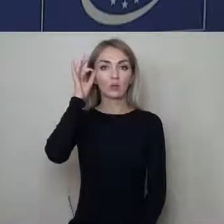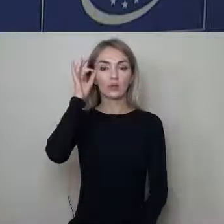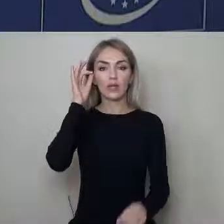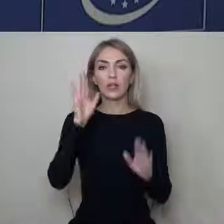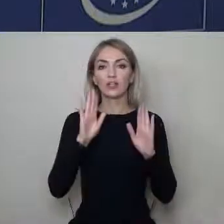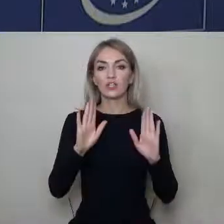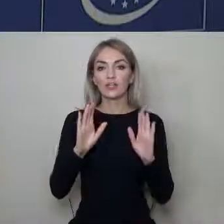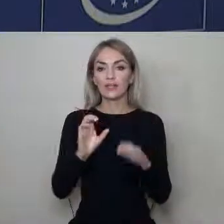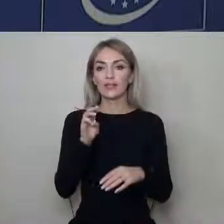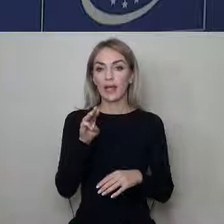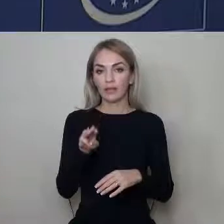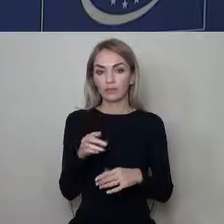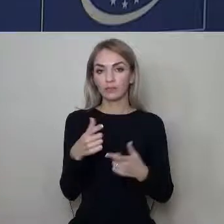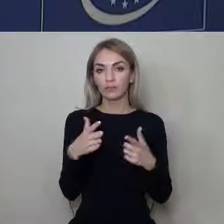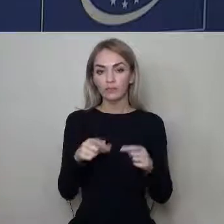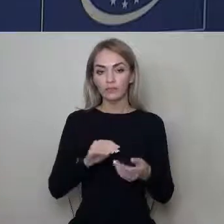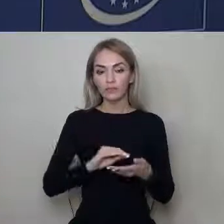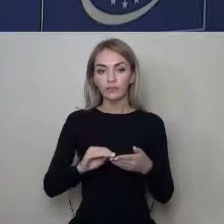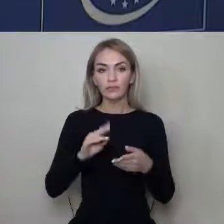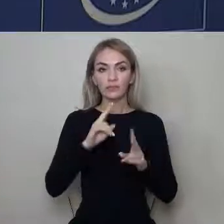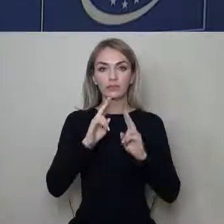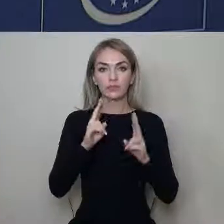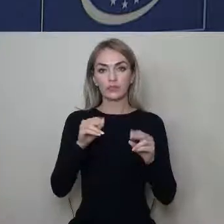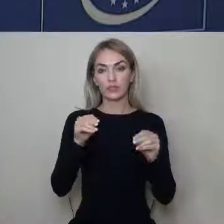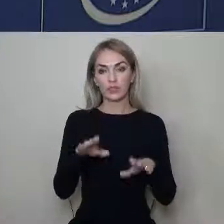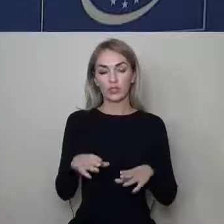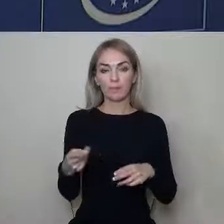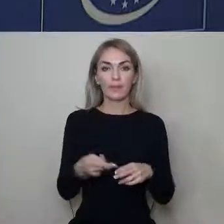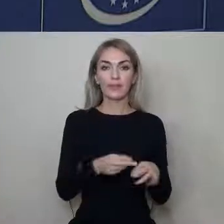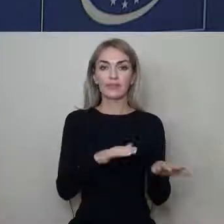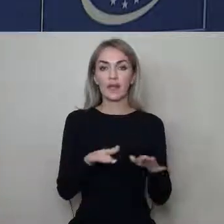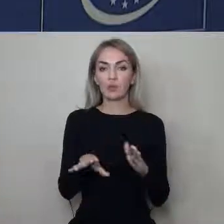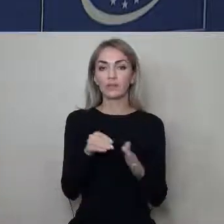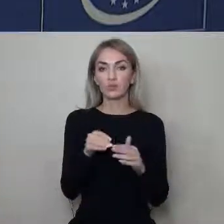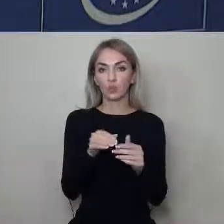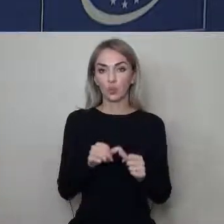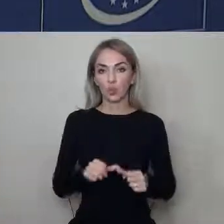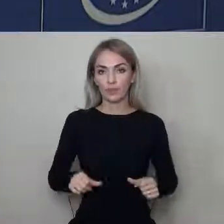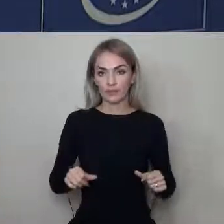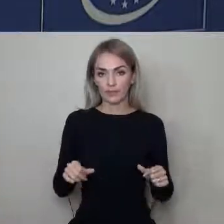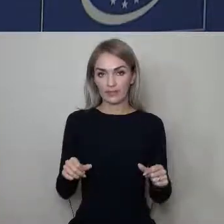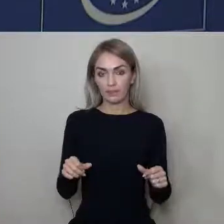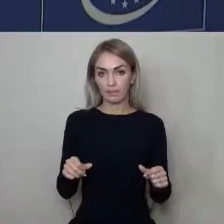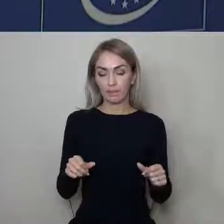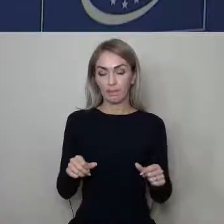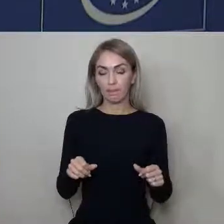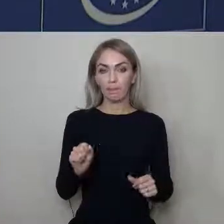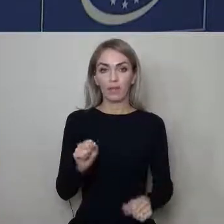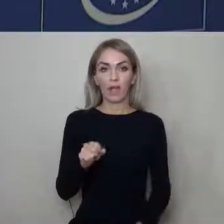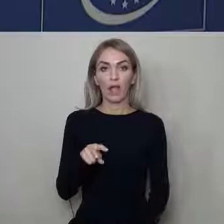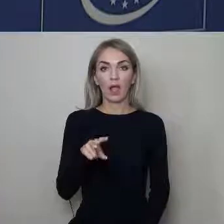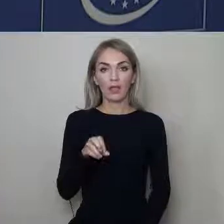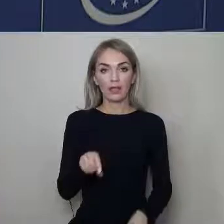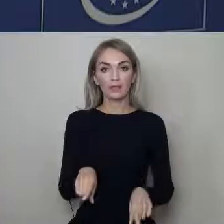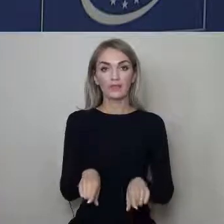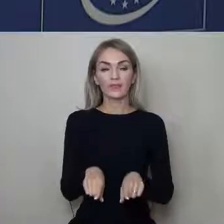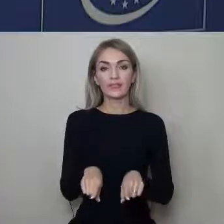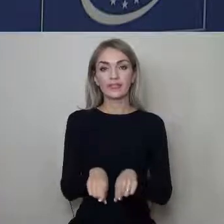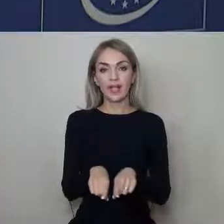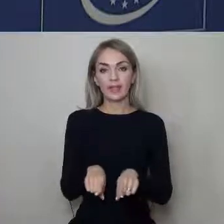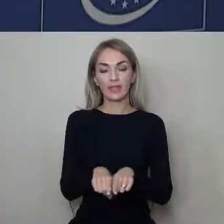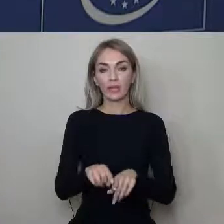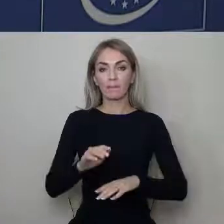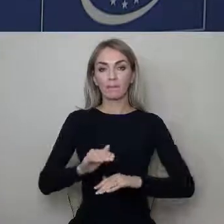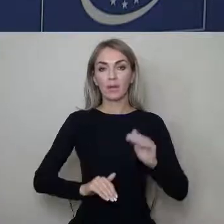They are covered by the article when you contest the action and inaction of